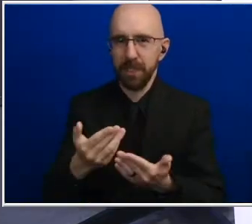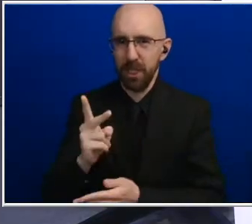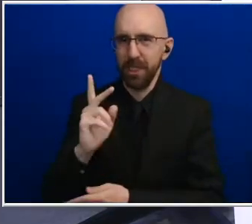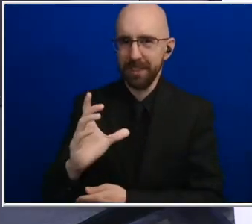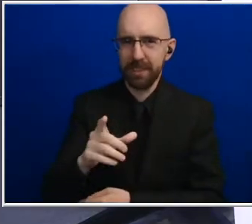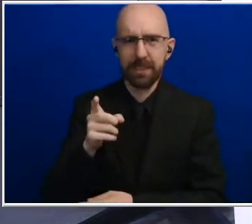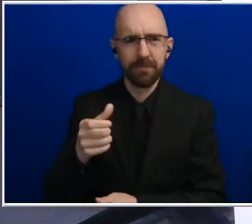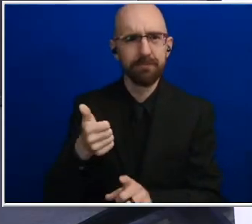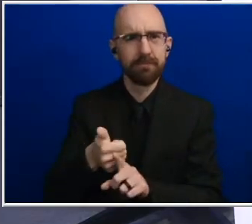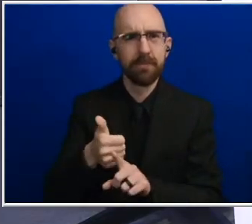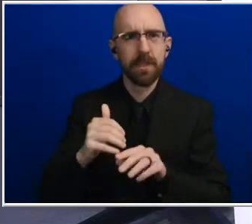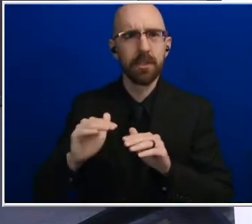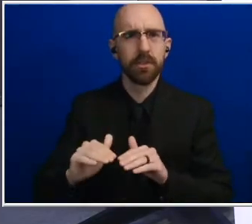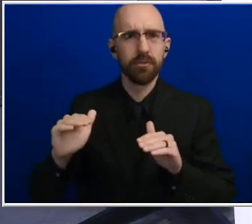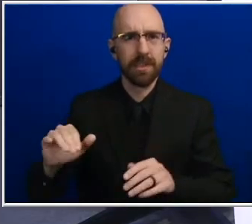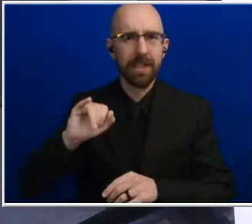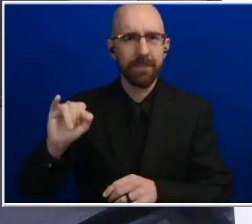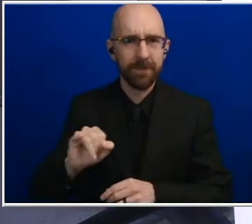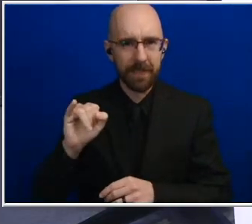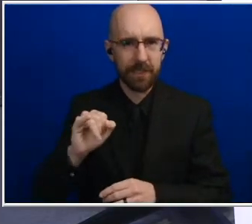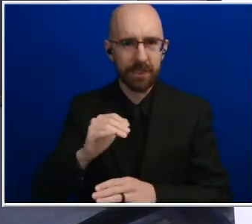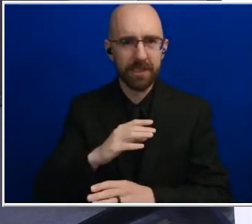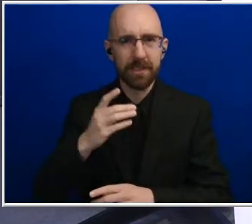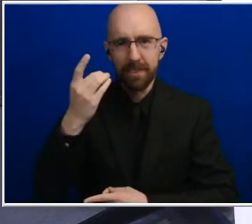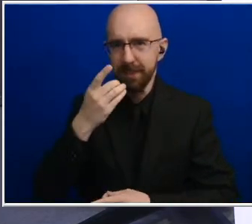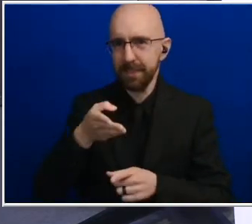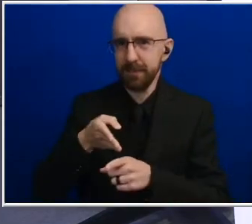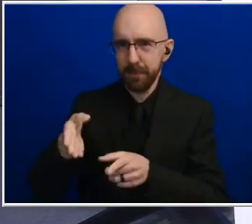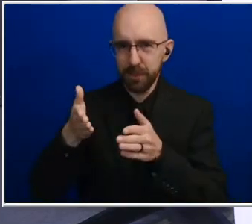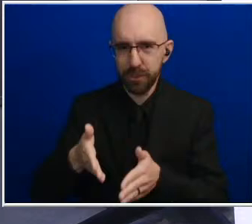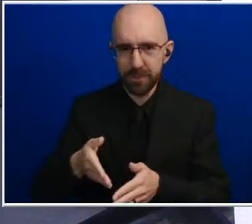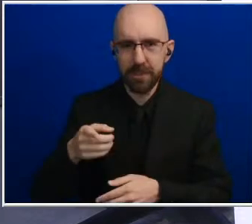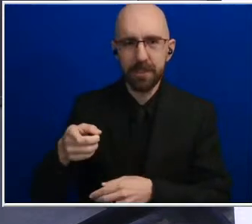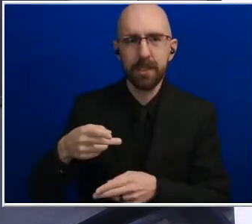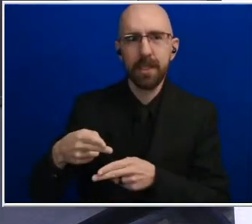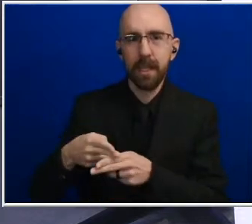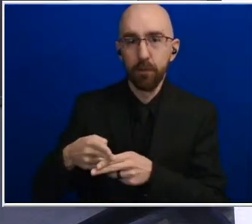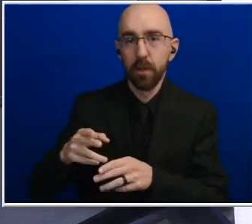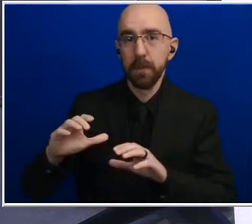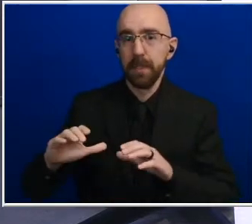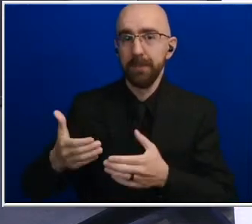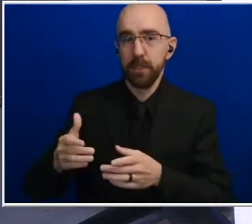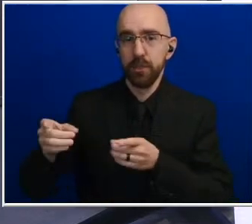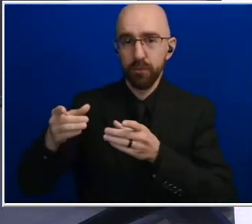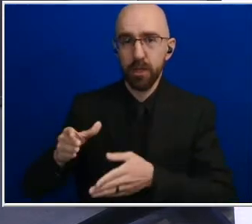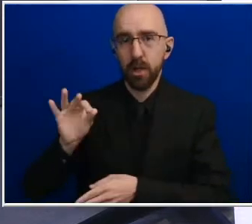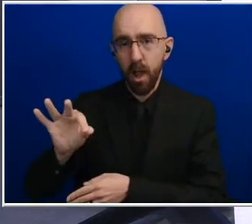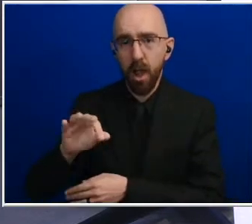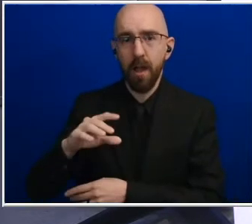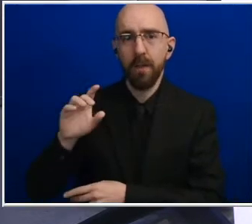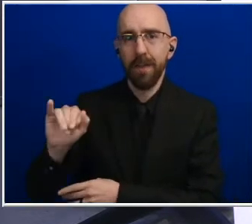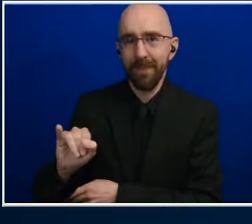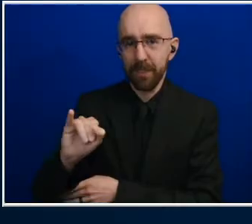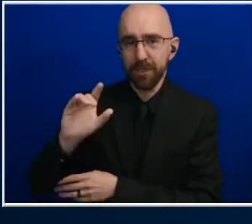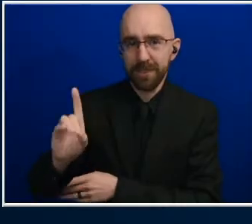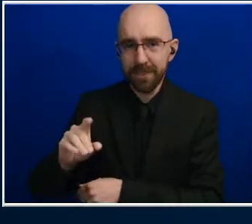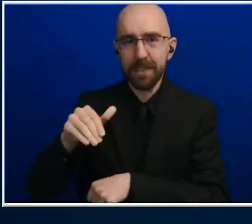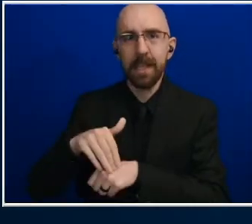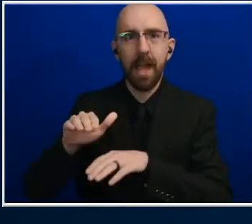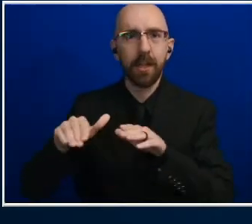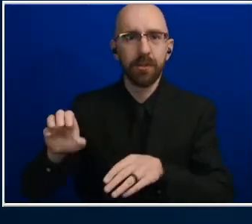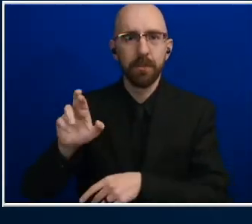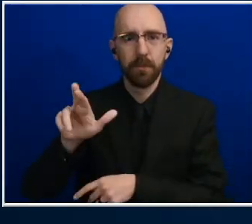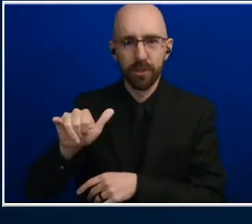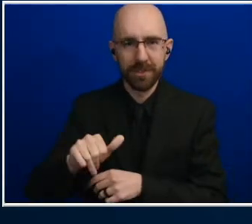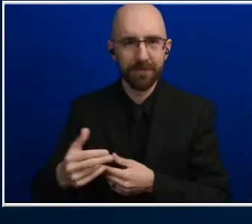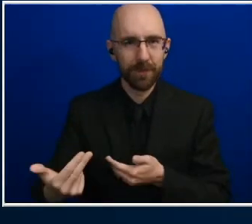pediatric infectious disease specialist and the interim division director of infectious disease at Children's Mercy. And joining us virtually